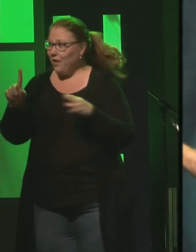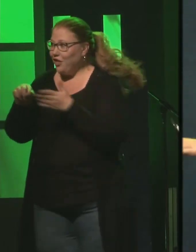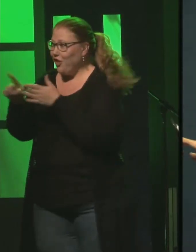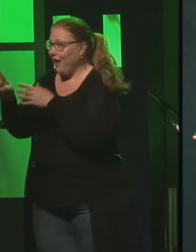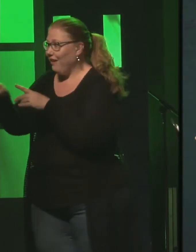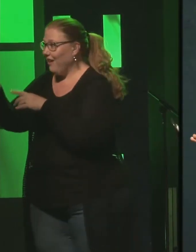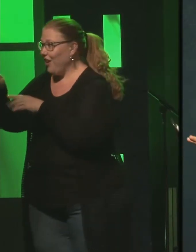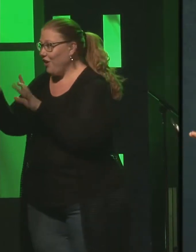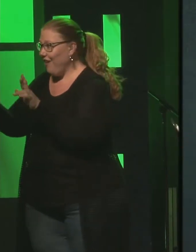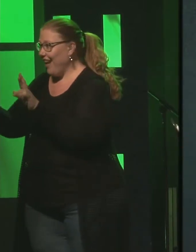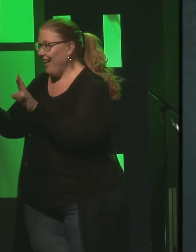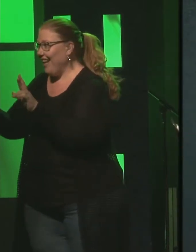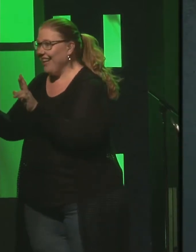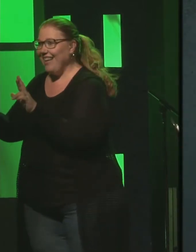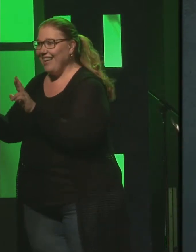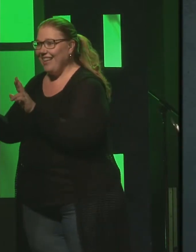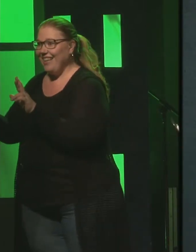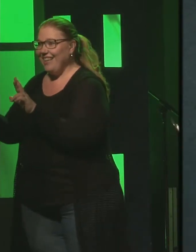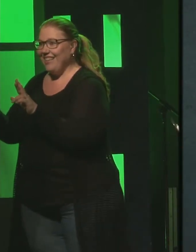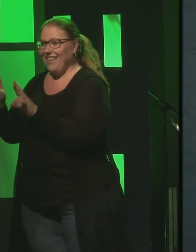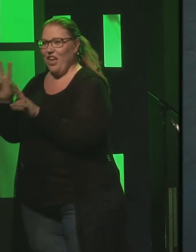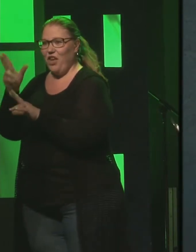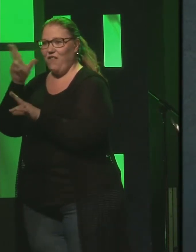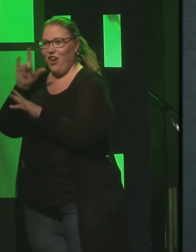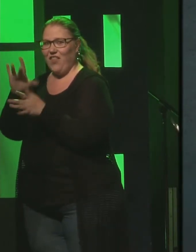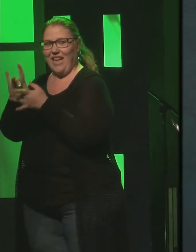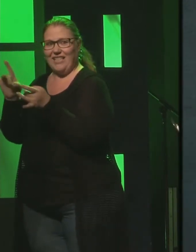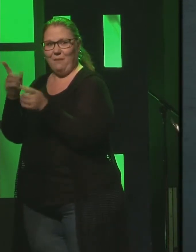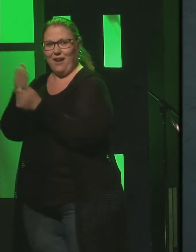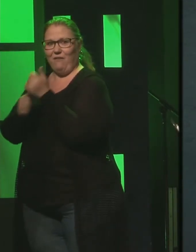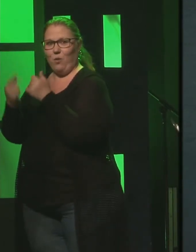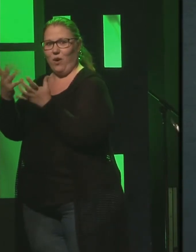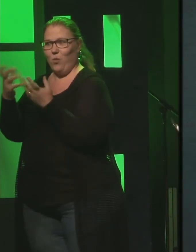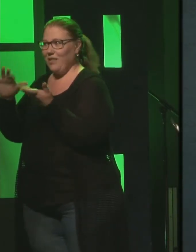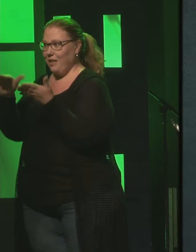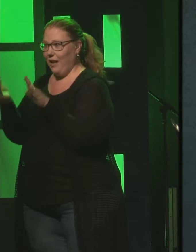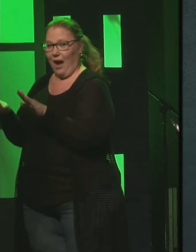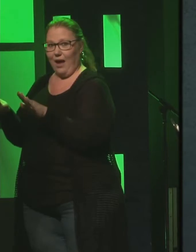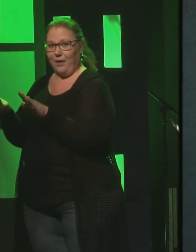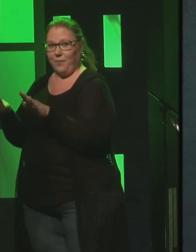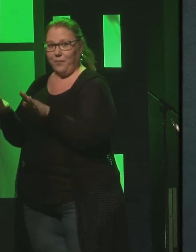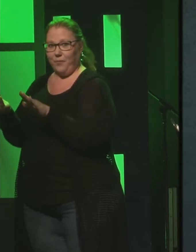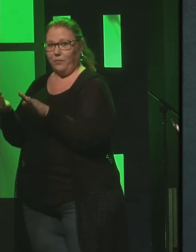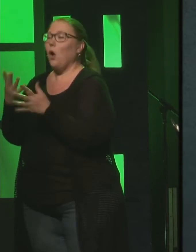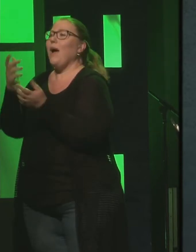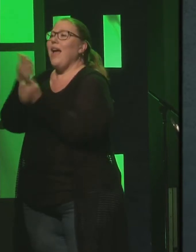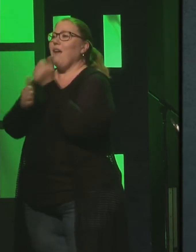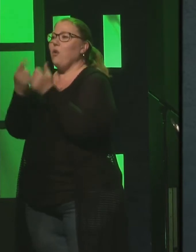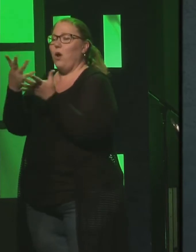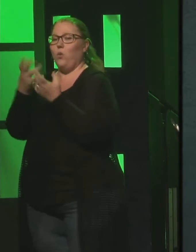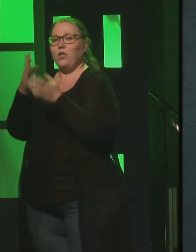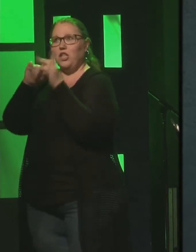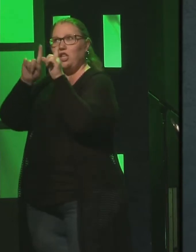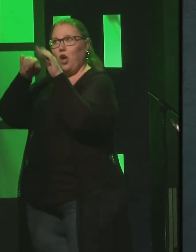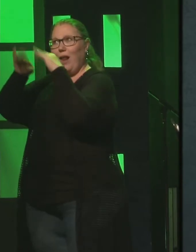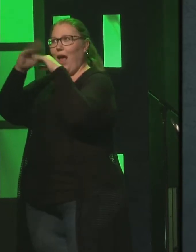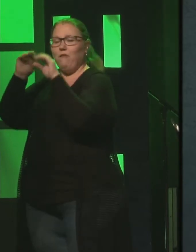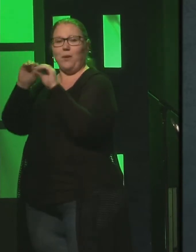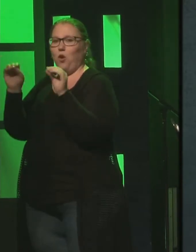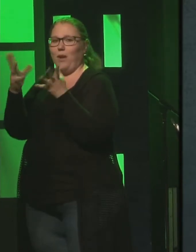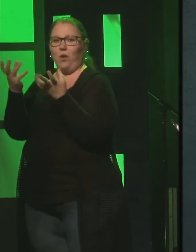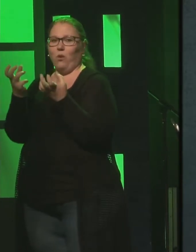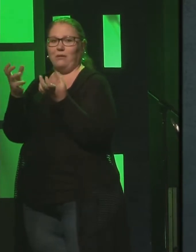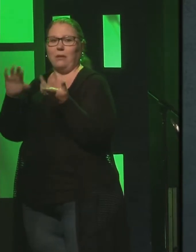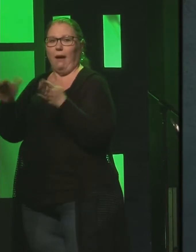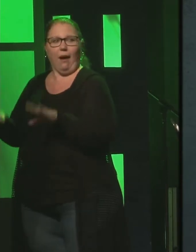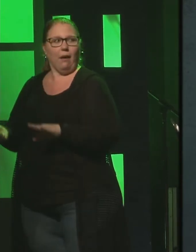ready? Have you ever heard that statement, everybody wants to die? Or everybody wants to go to heaven, but nobody wants to die? Y'all ever